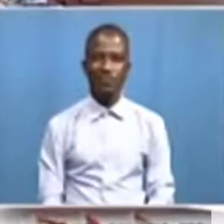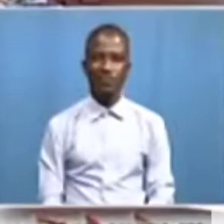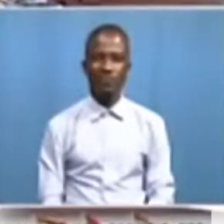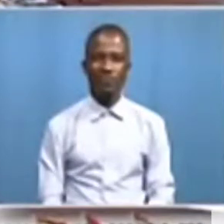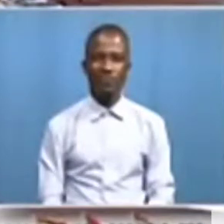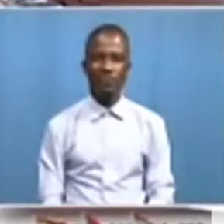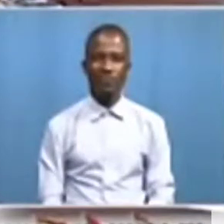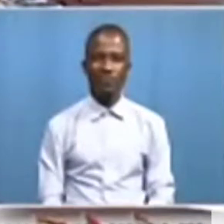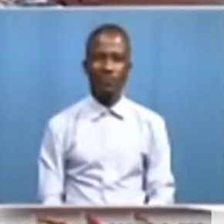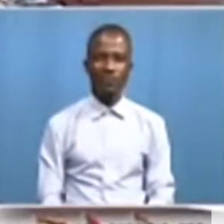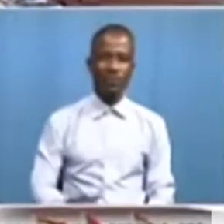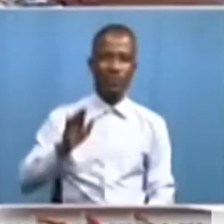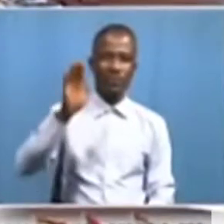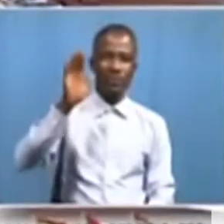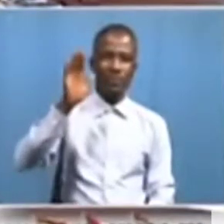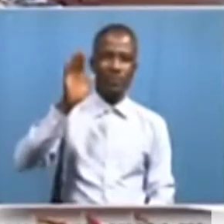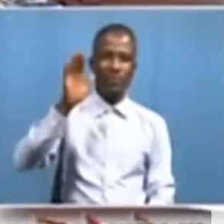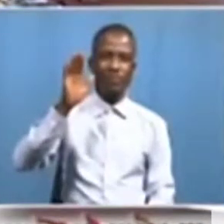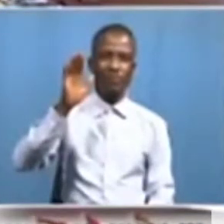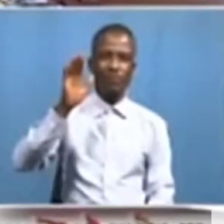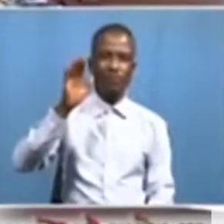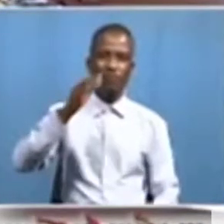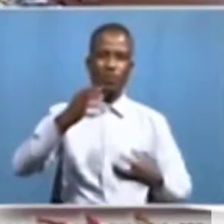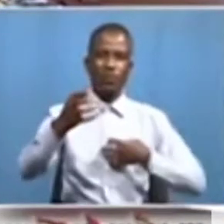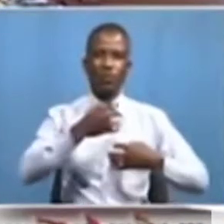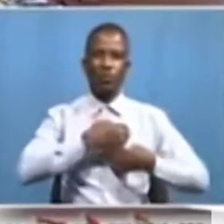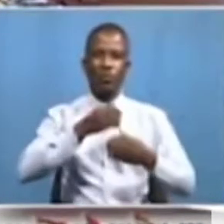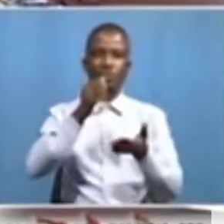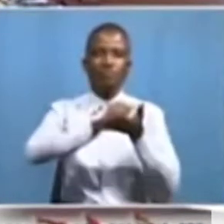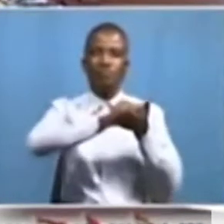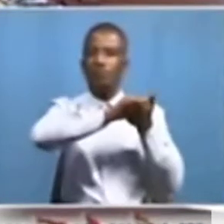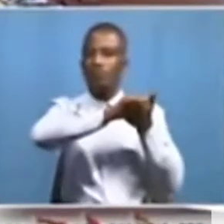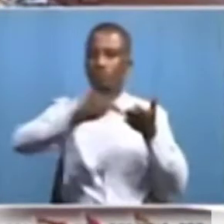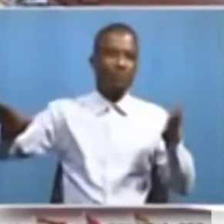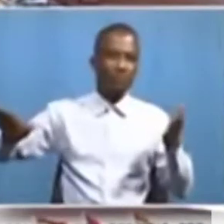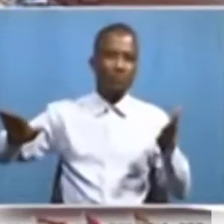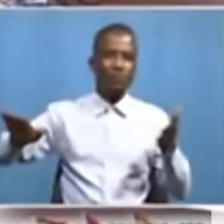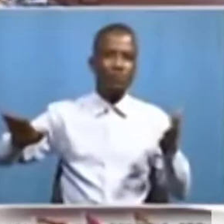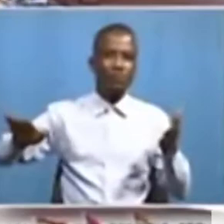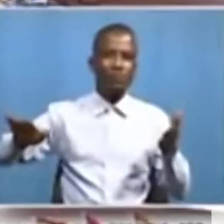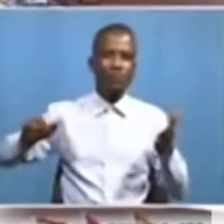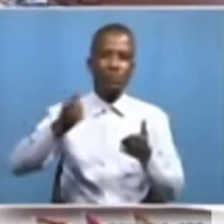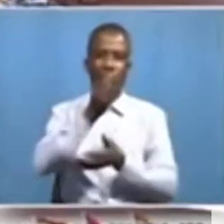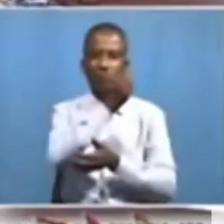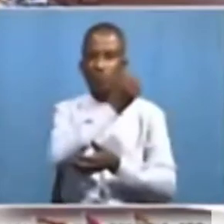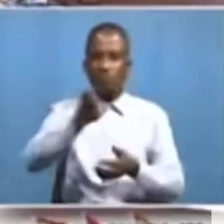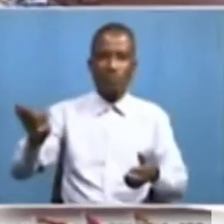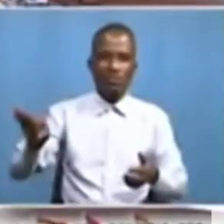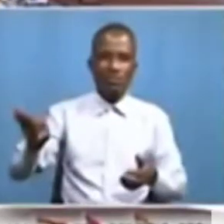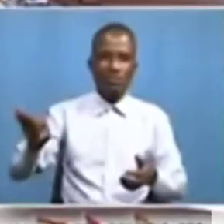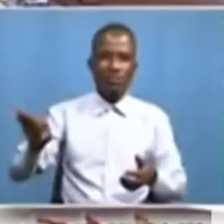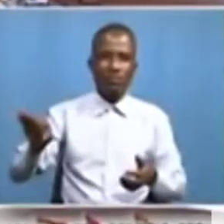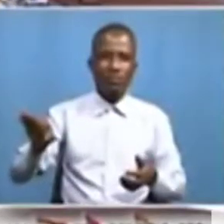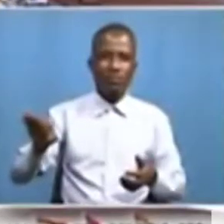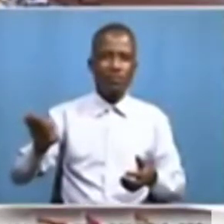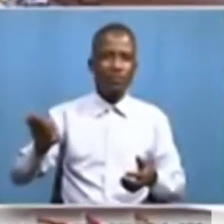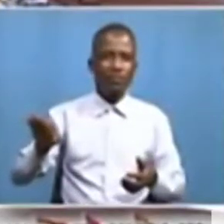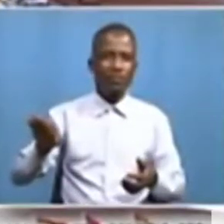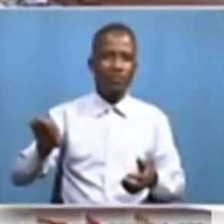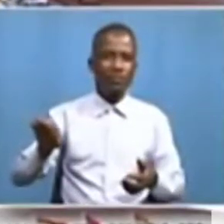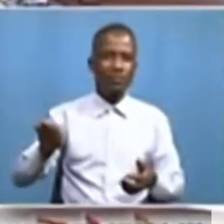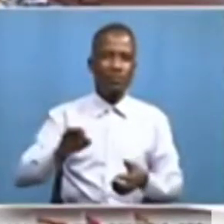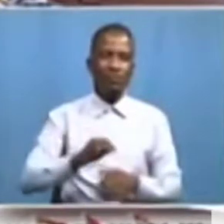My court, the petition is dismissed as without merit. We make no order as to cause.